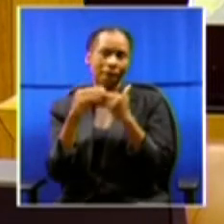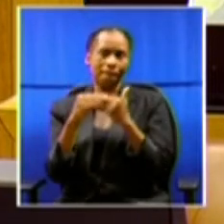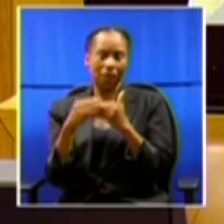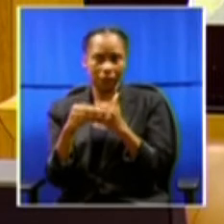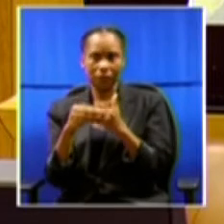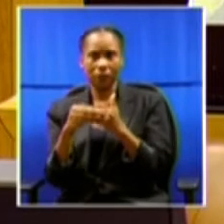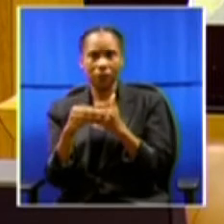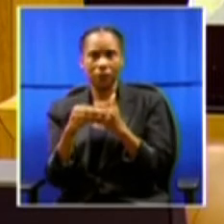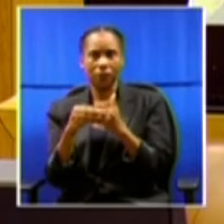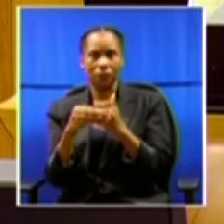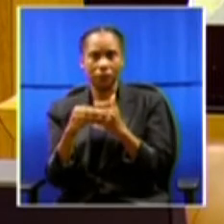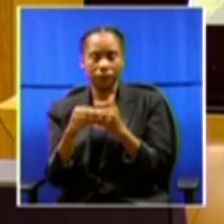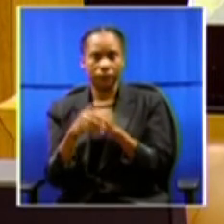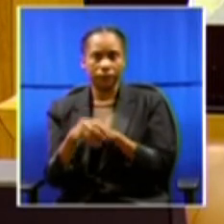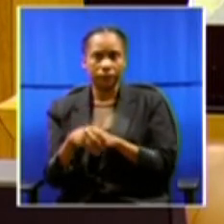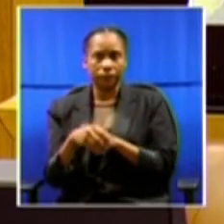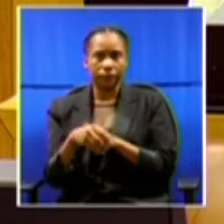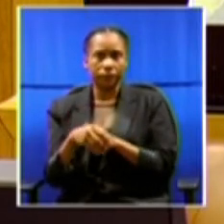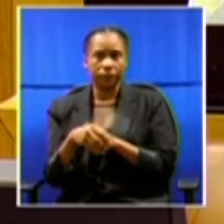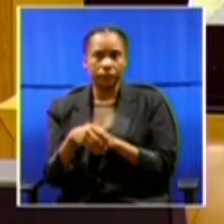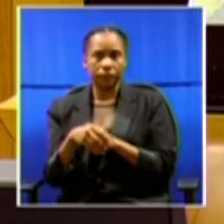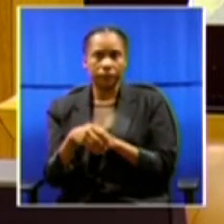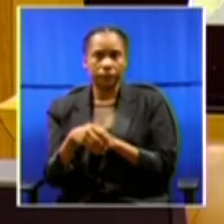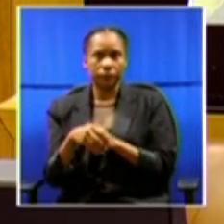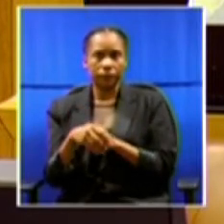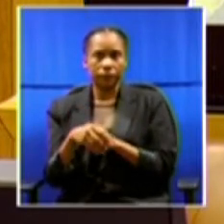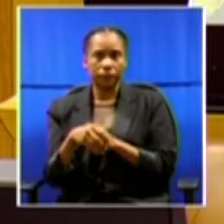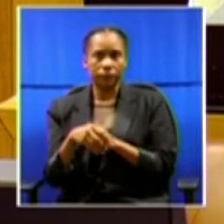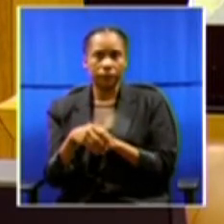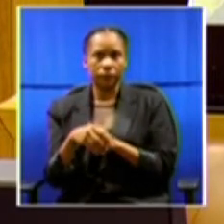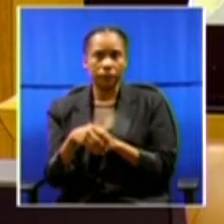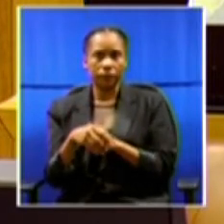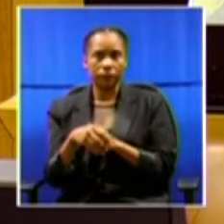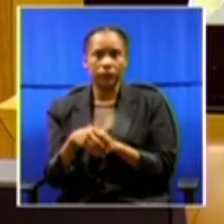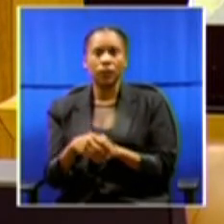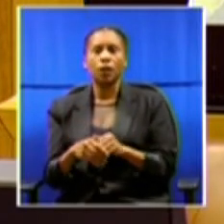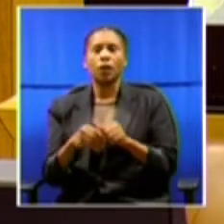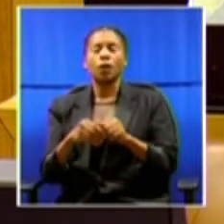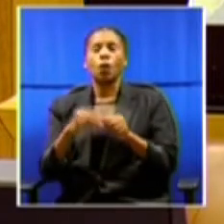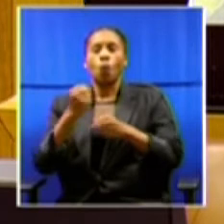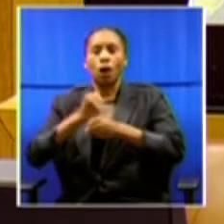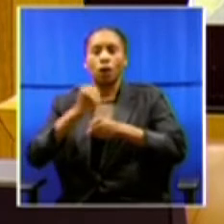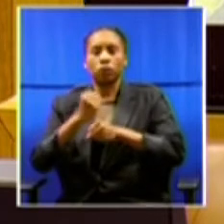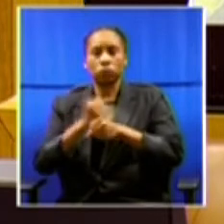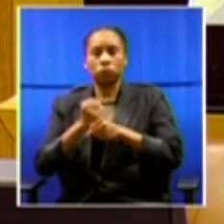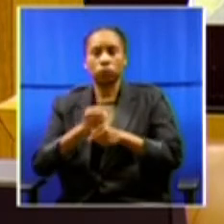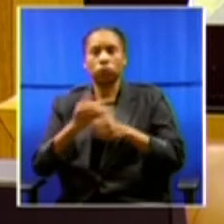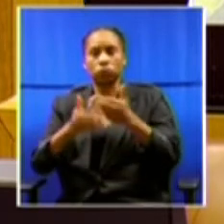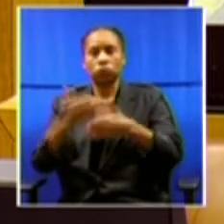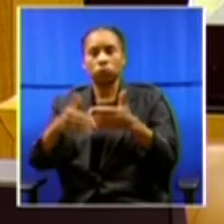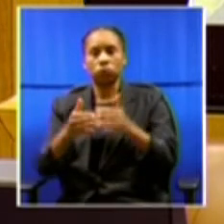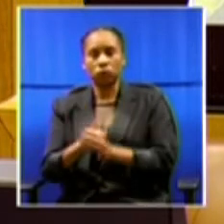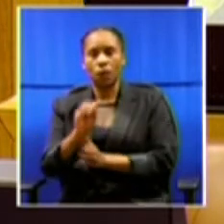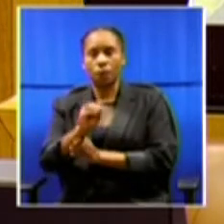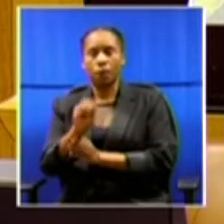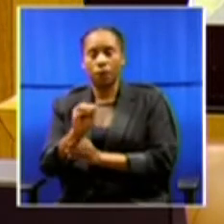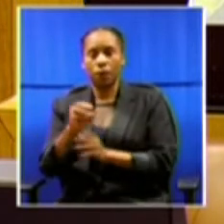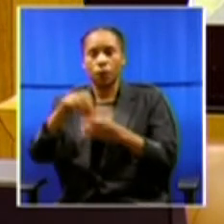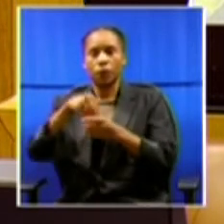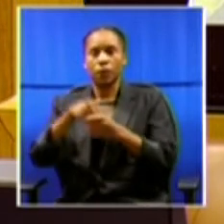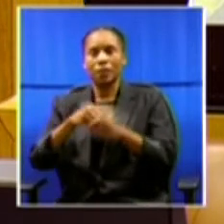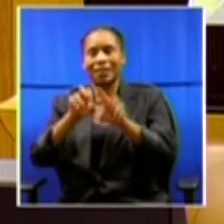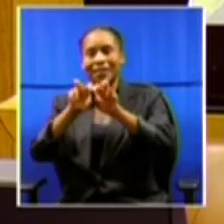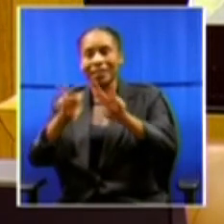Albans management area. Our standard operating procedures are in place, which include conducting searches in